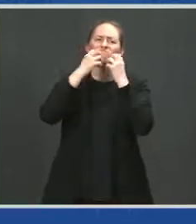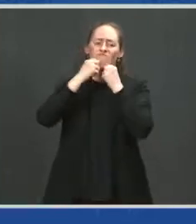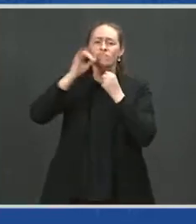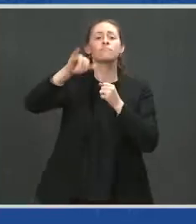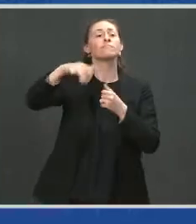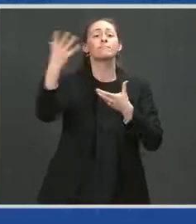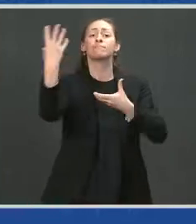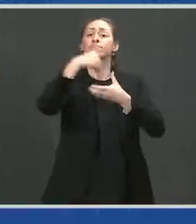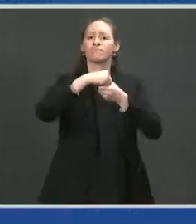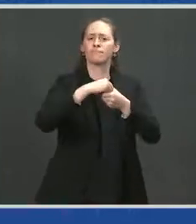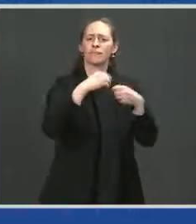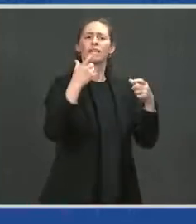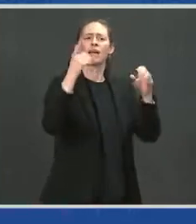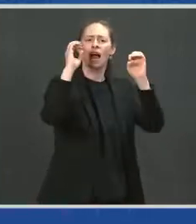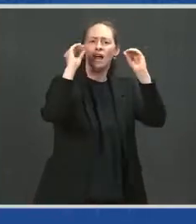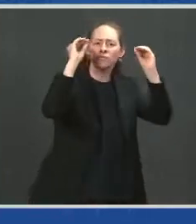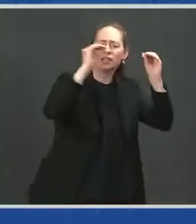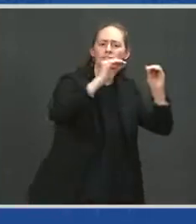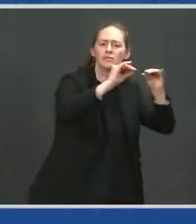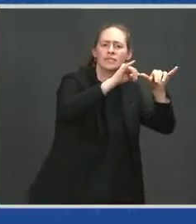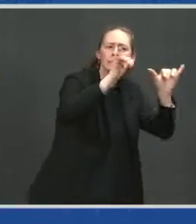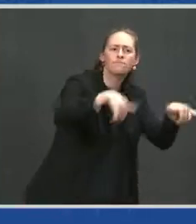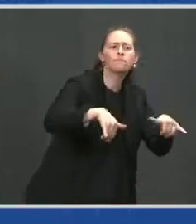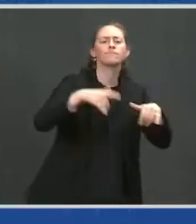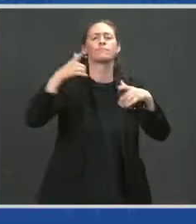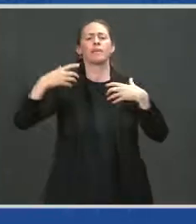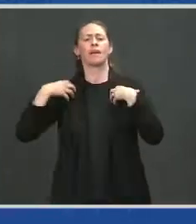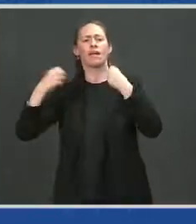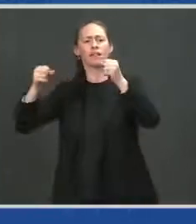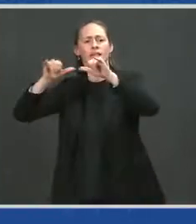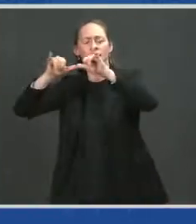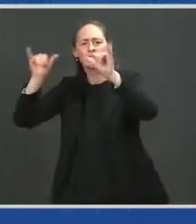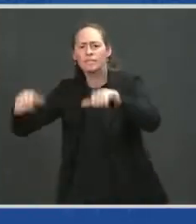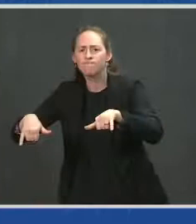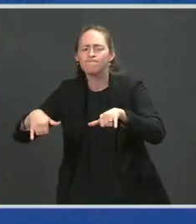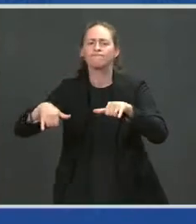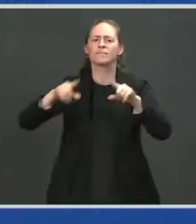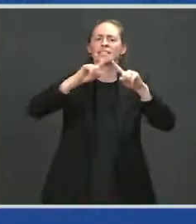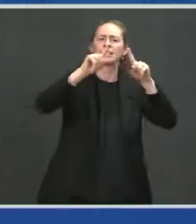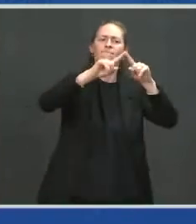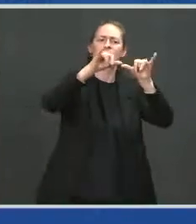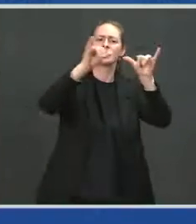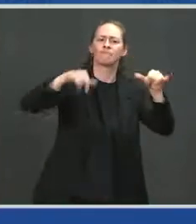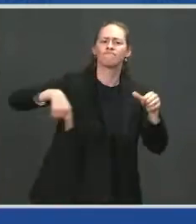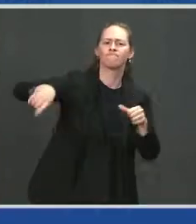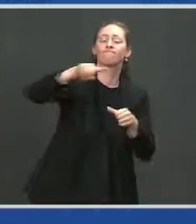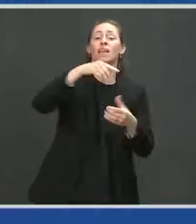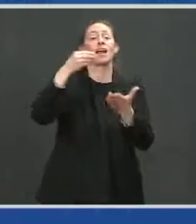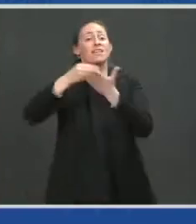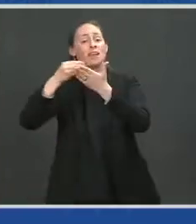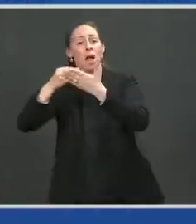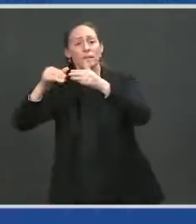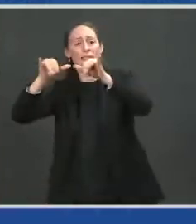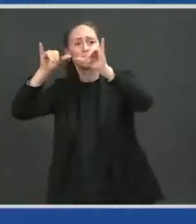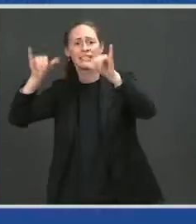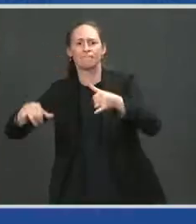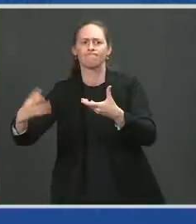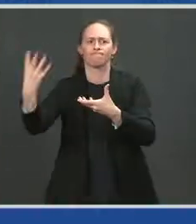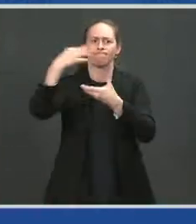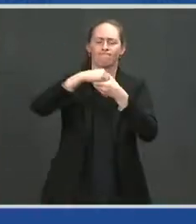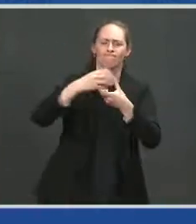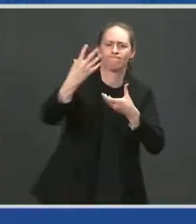healthcare system, in our housing system, in our economic system, in our criminal justice